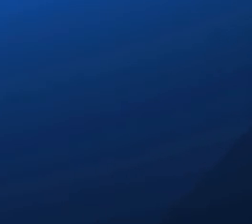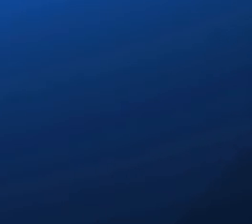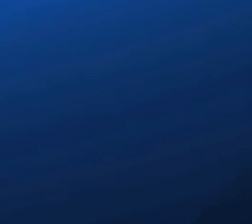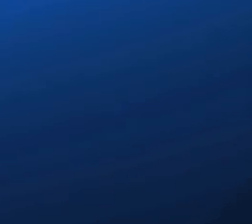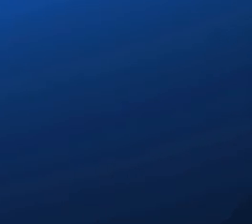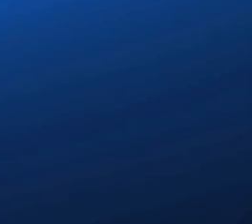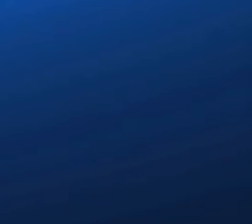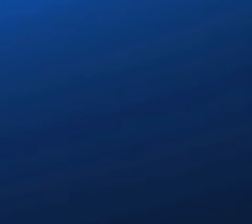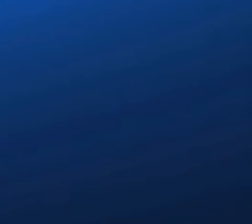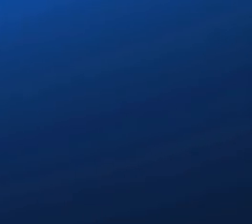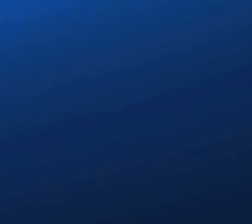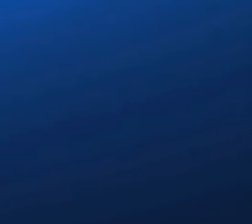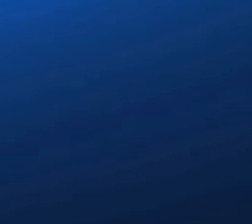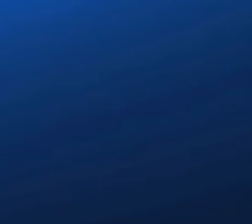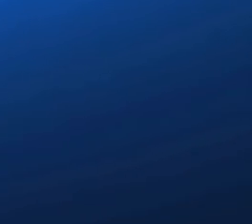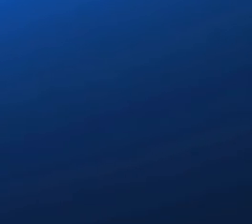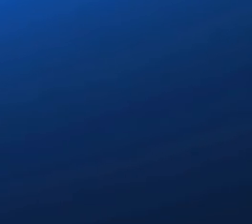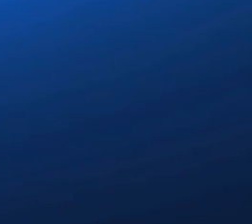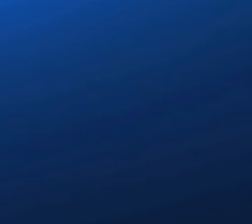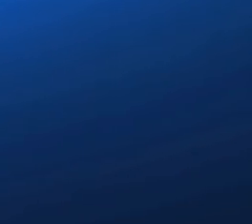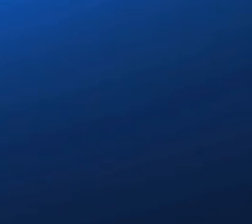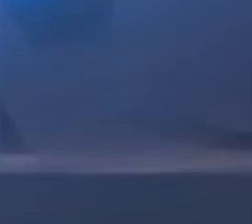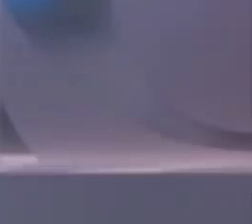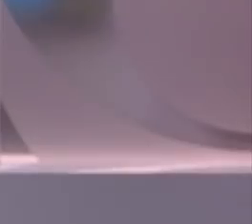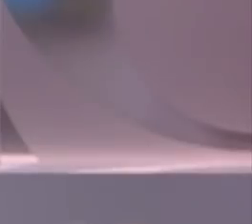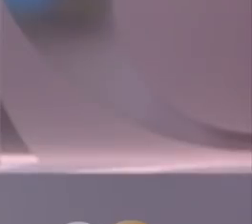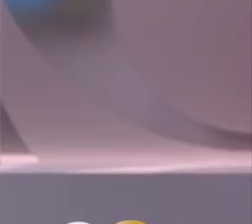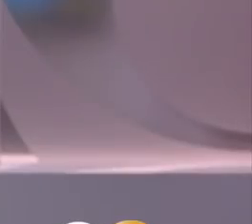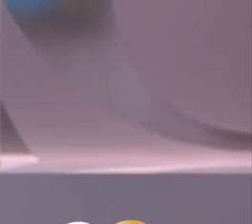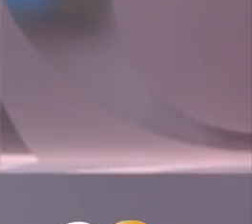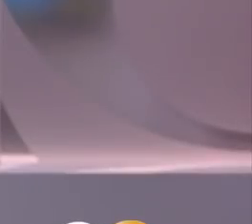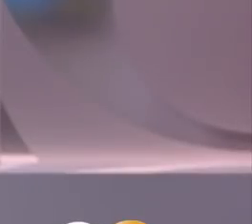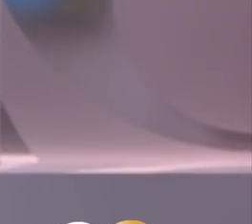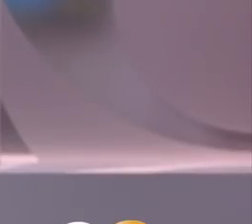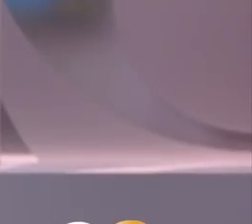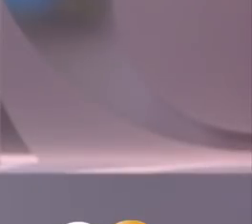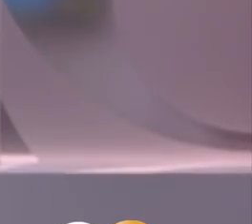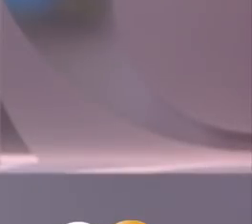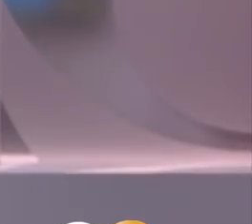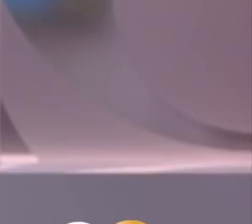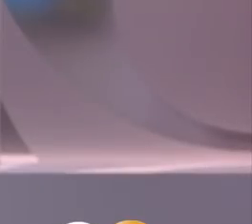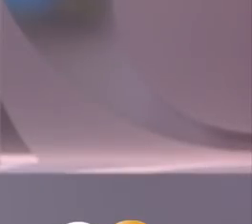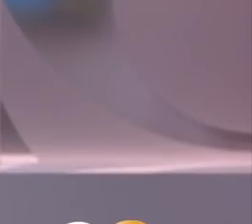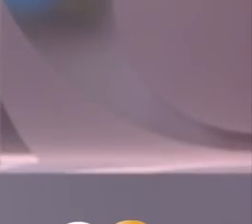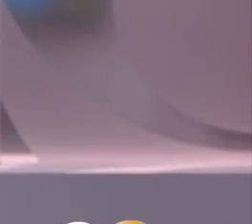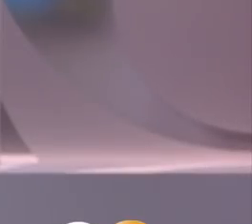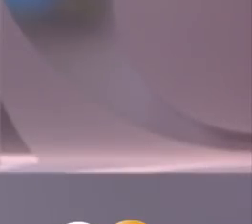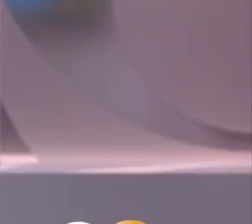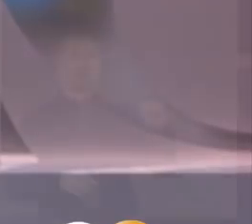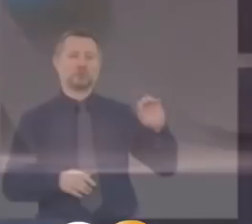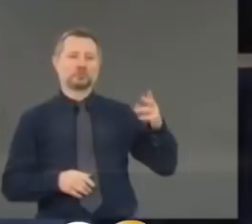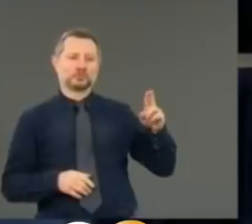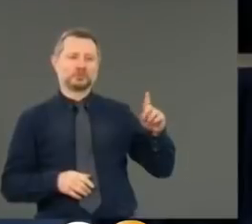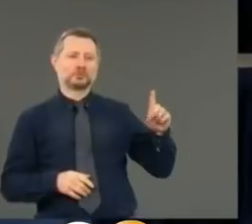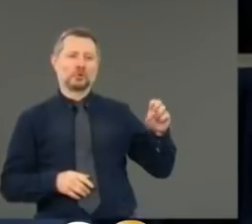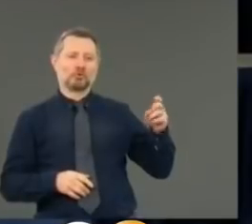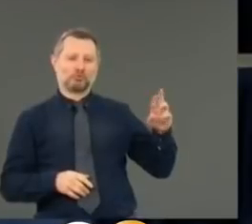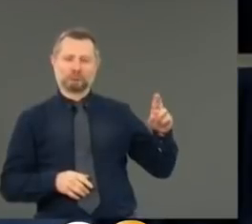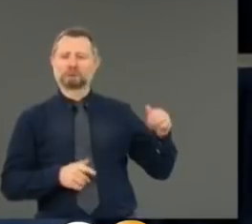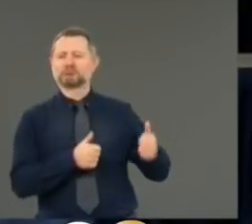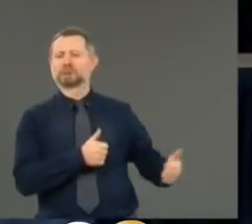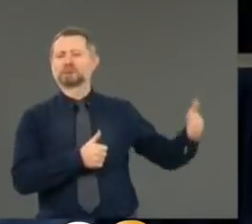From CBS 2 News, this is a special report. Governor Cuomo is giving an update. Let's listen in. Department of